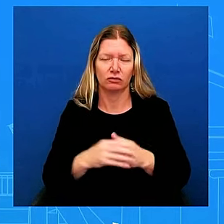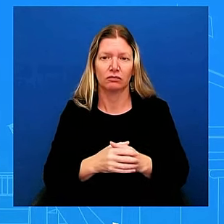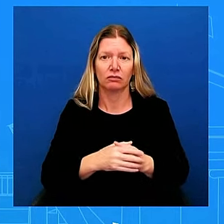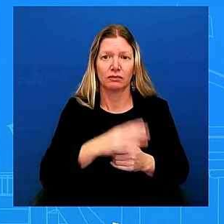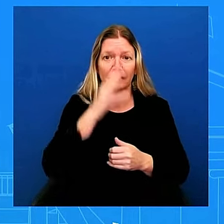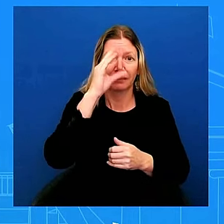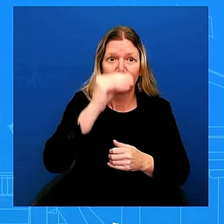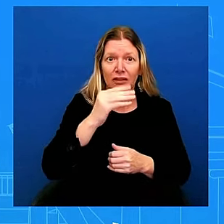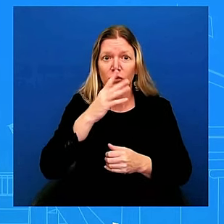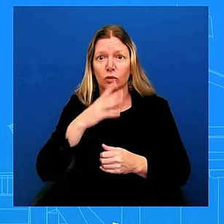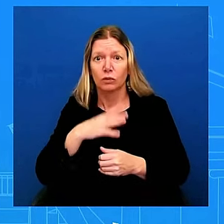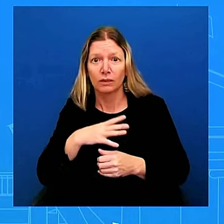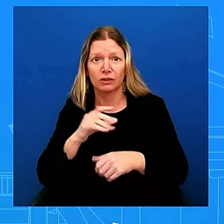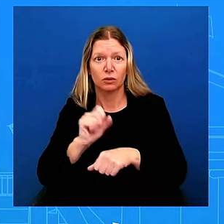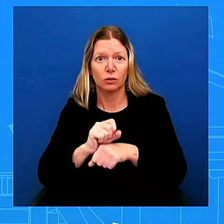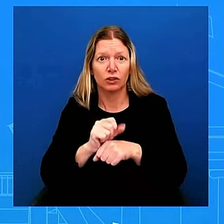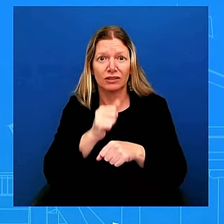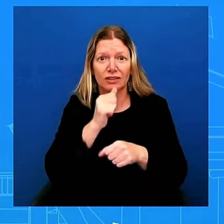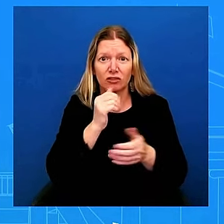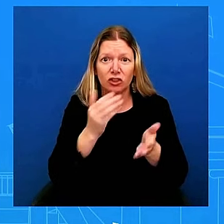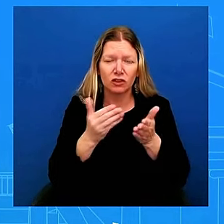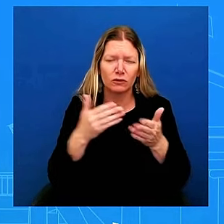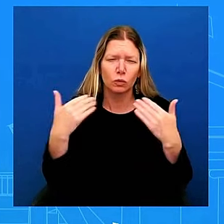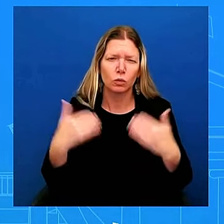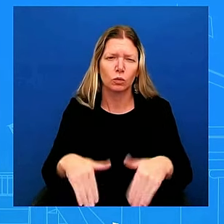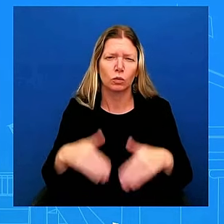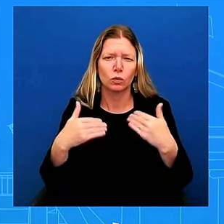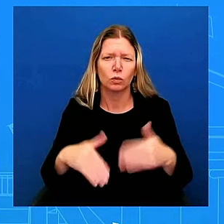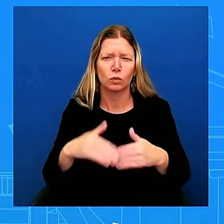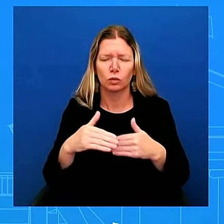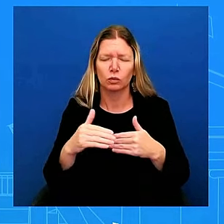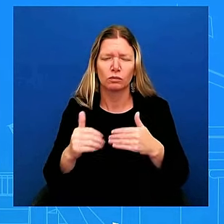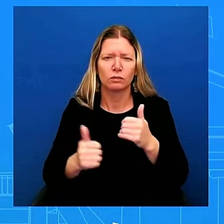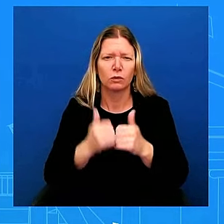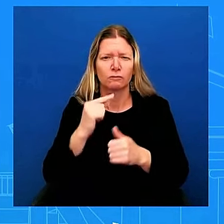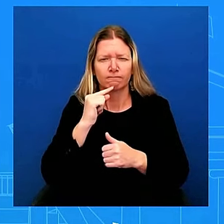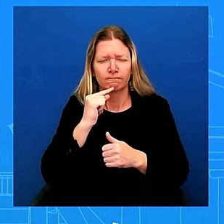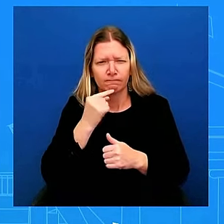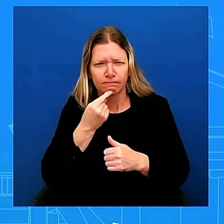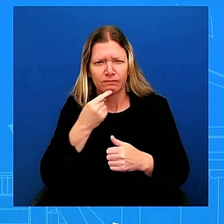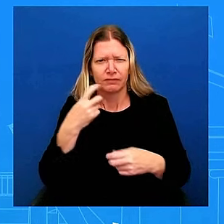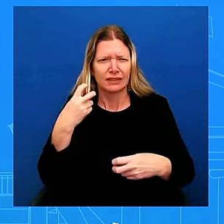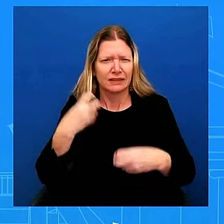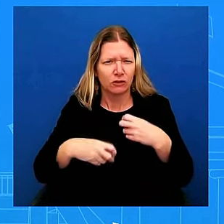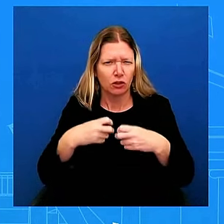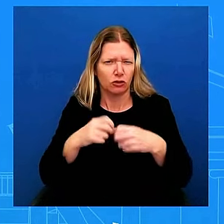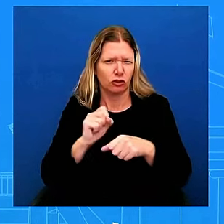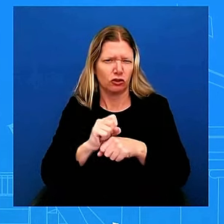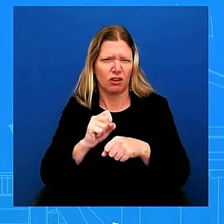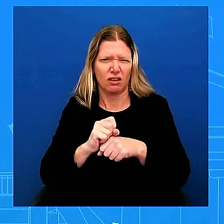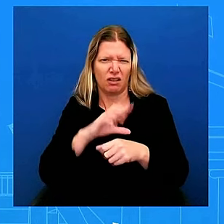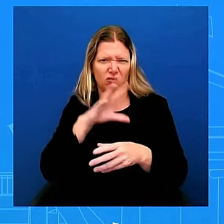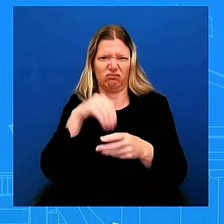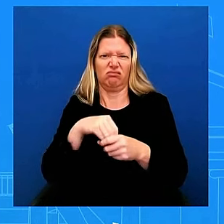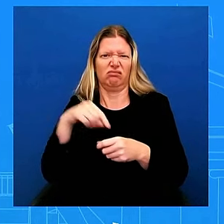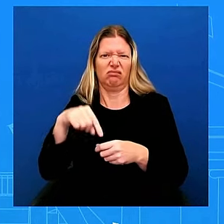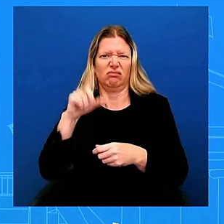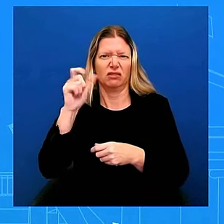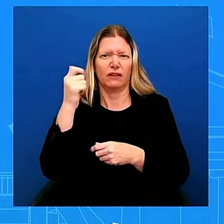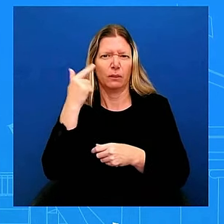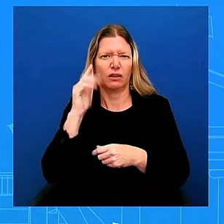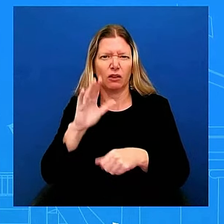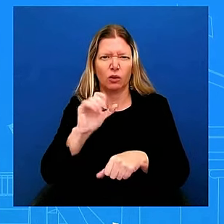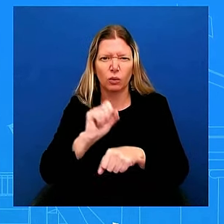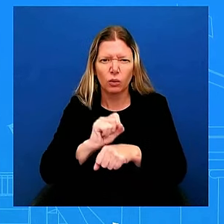government. Their work involves tremendous sacrifice, risk, and bravery. We saw those qualities